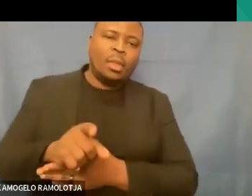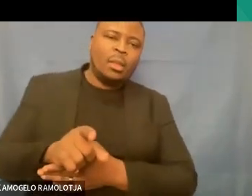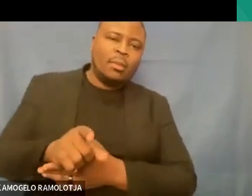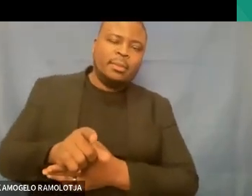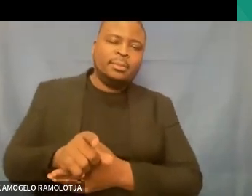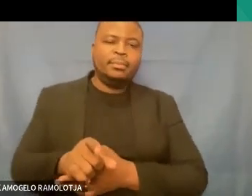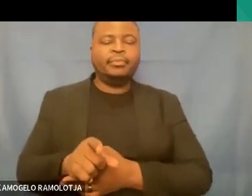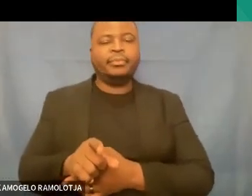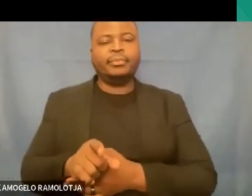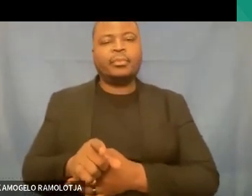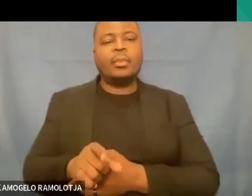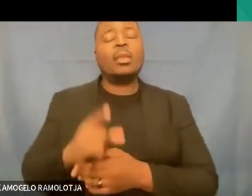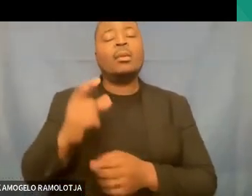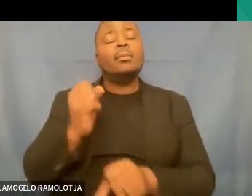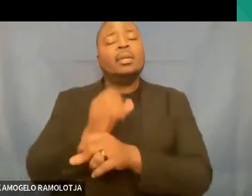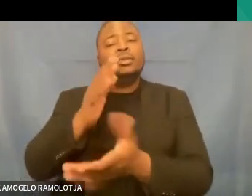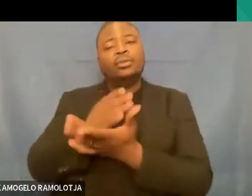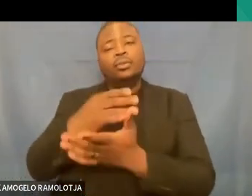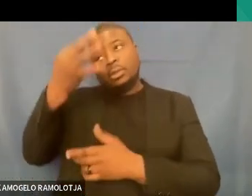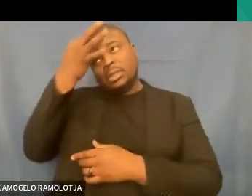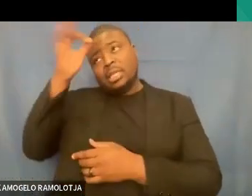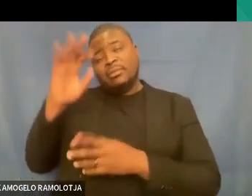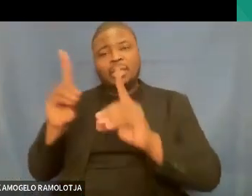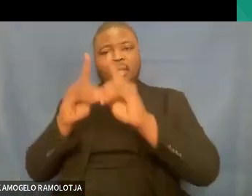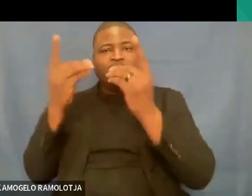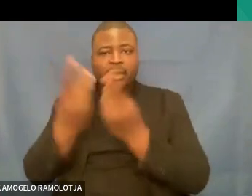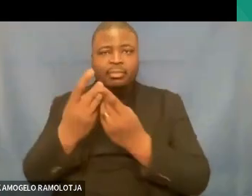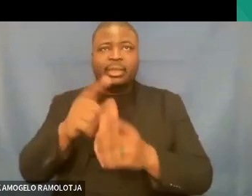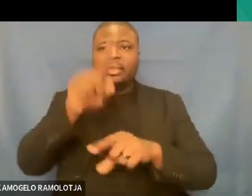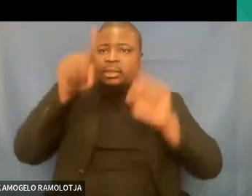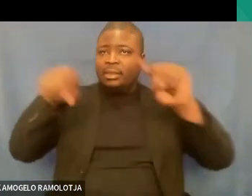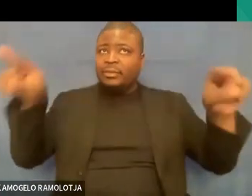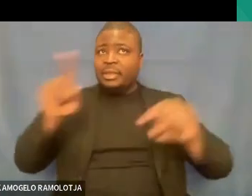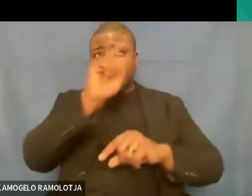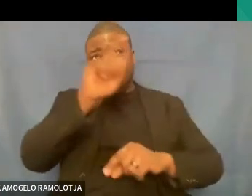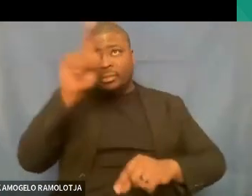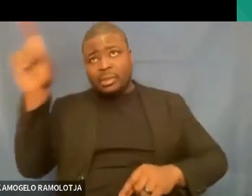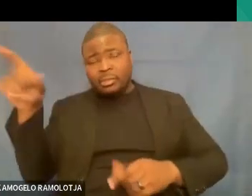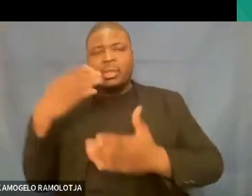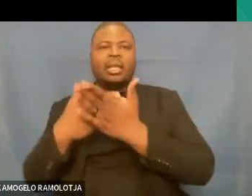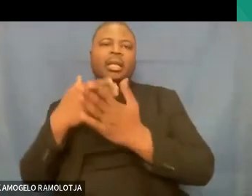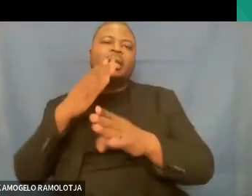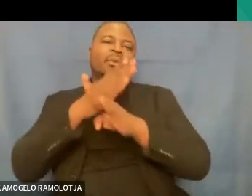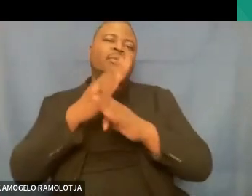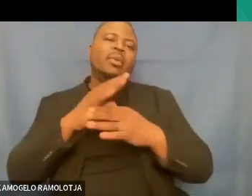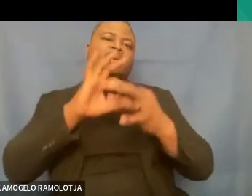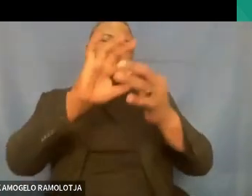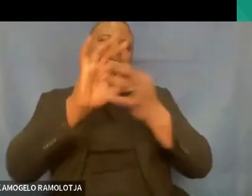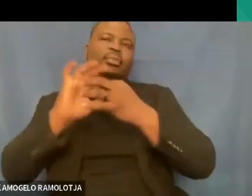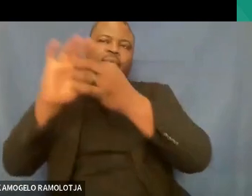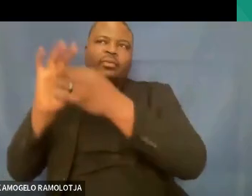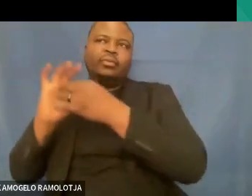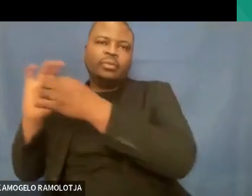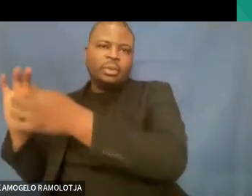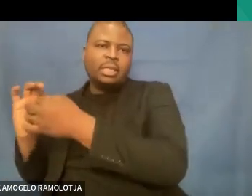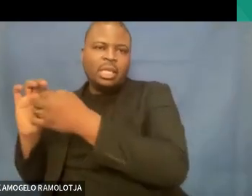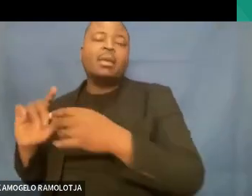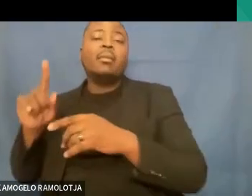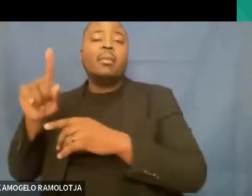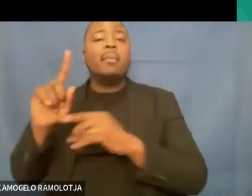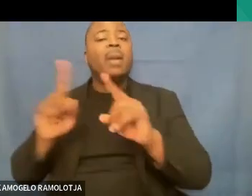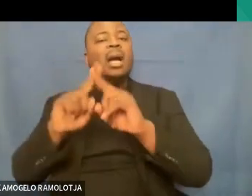that government departments are working together. But not only are they working together as governments, but they